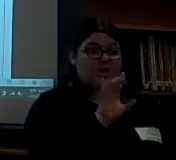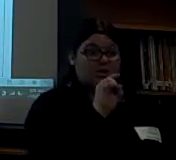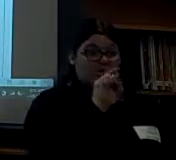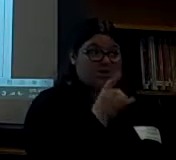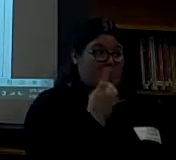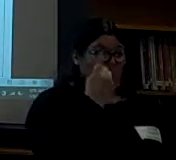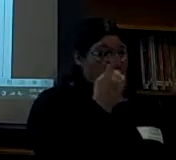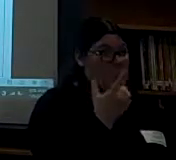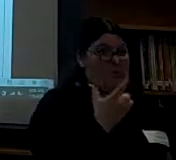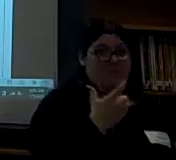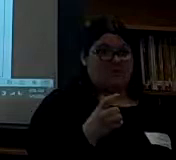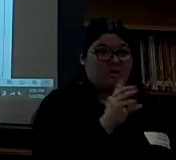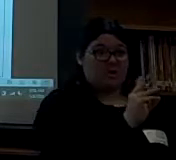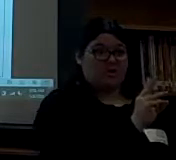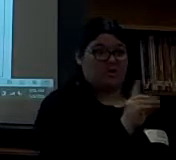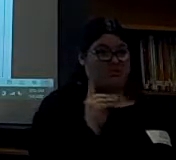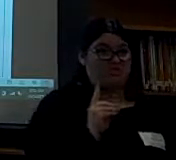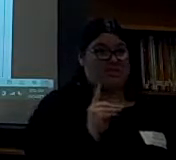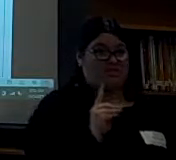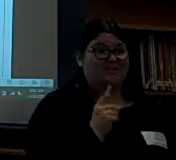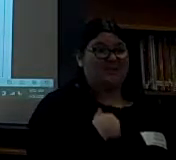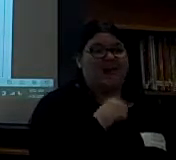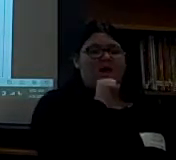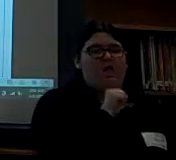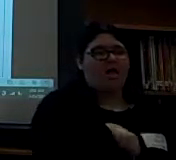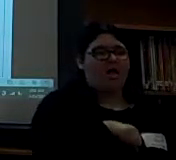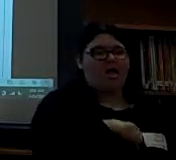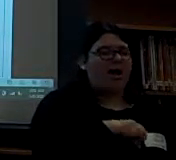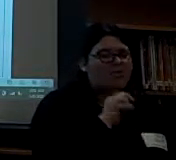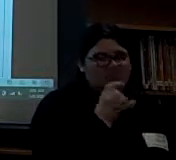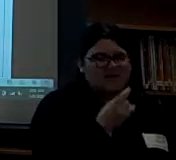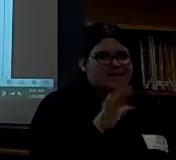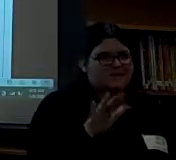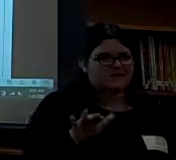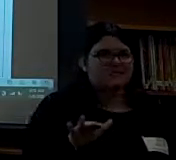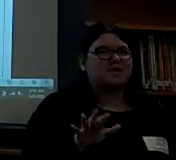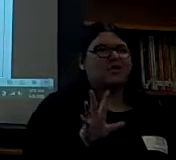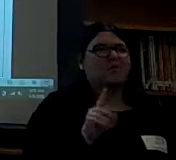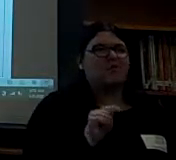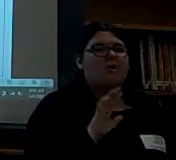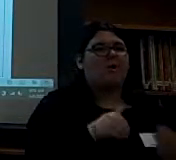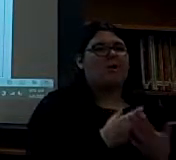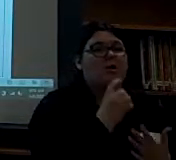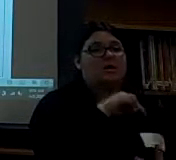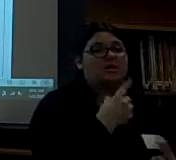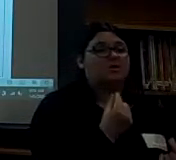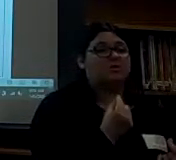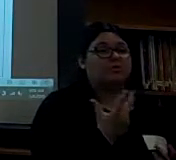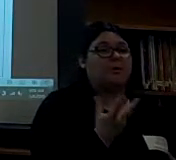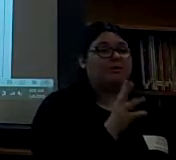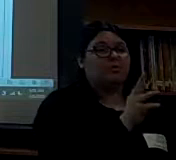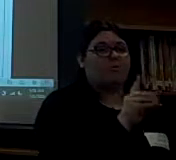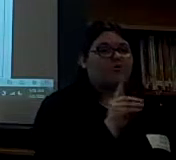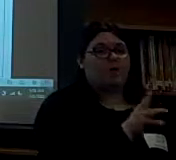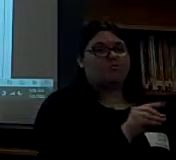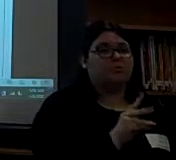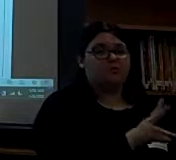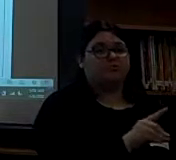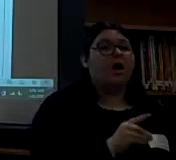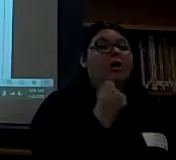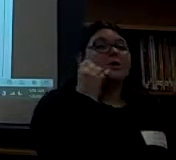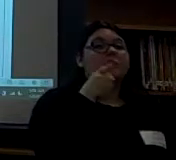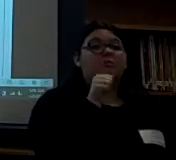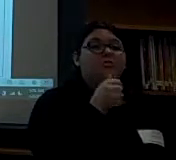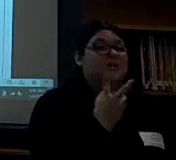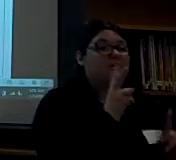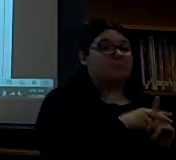big withdrawal, to be honest. I love children. I'm a parenting specialist. But all kids do is withdraw. They withdraw, they withdraw, they withdraw. If you are